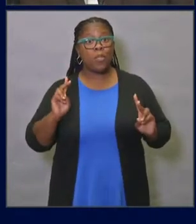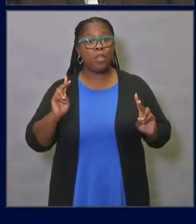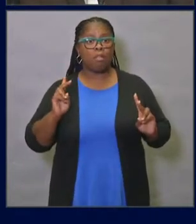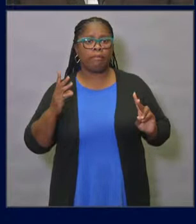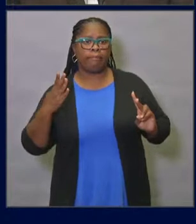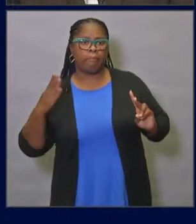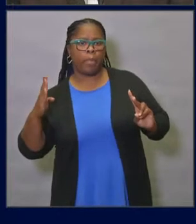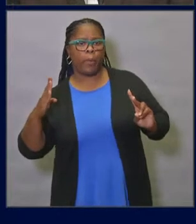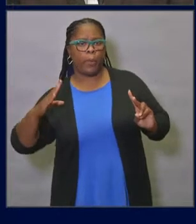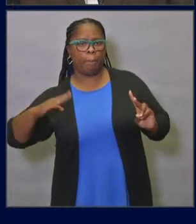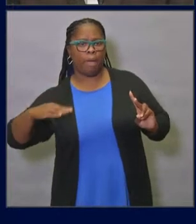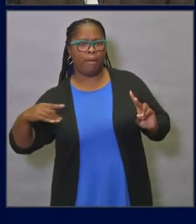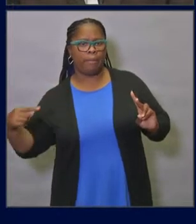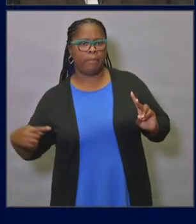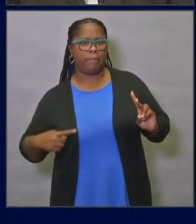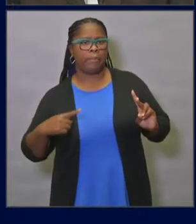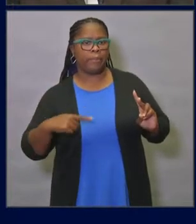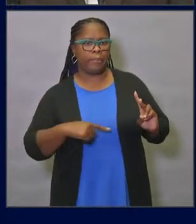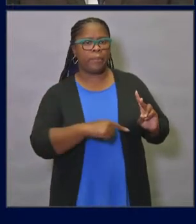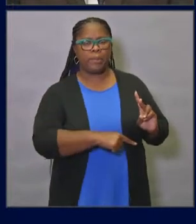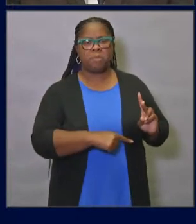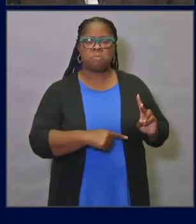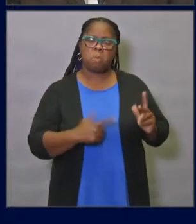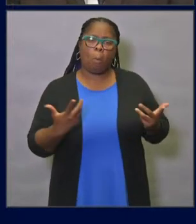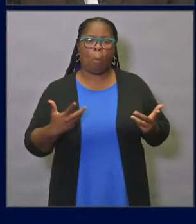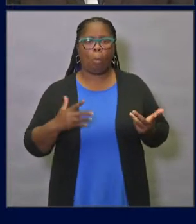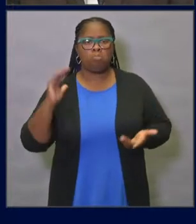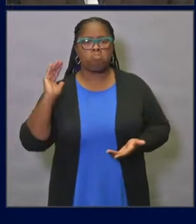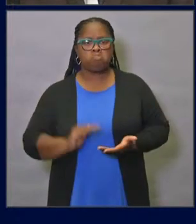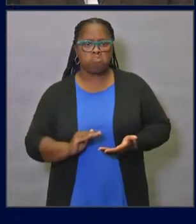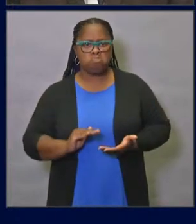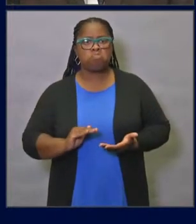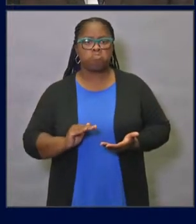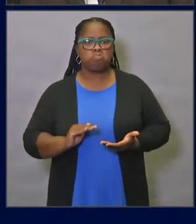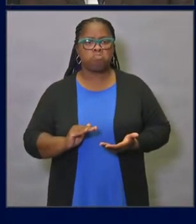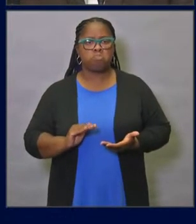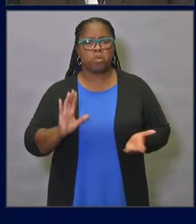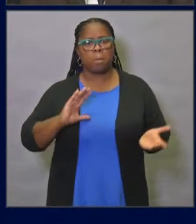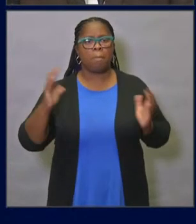when compared to those who live in the highest rate of poverty. Next slide.